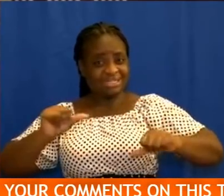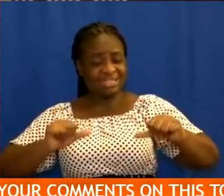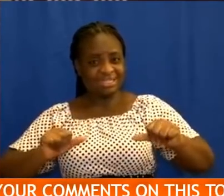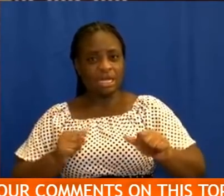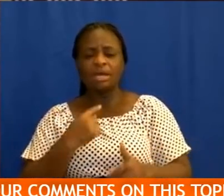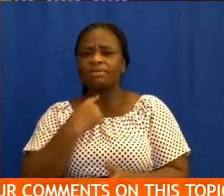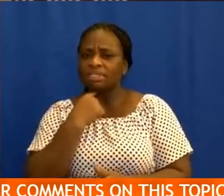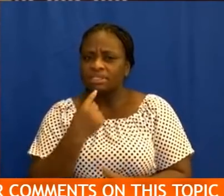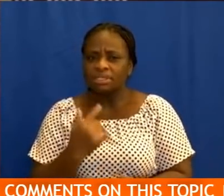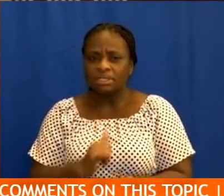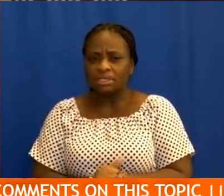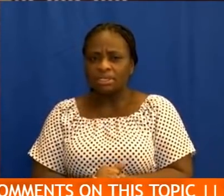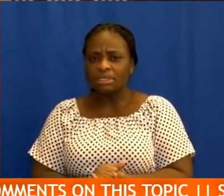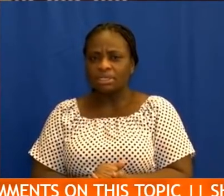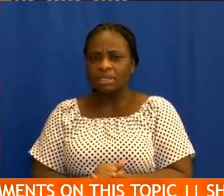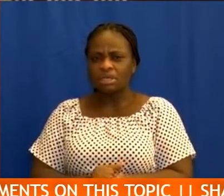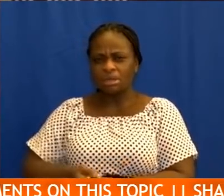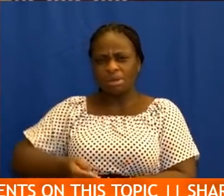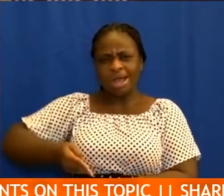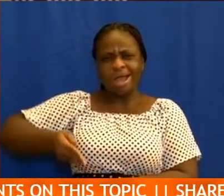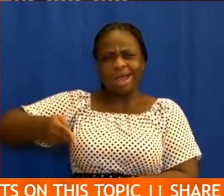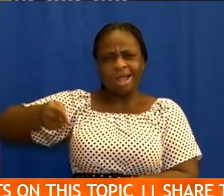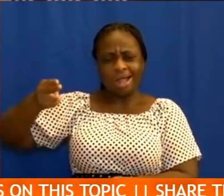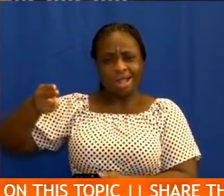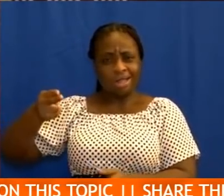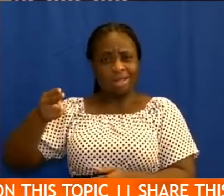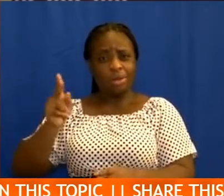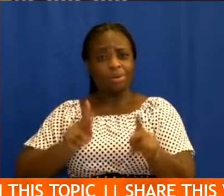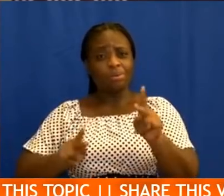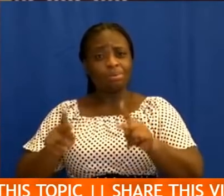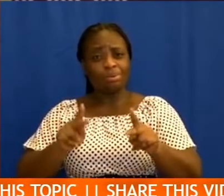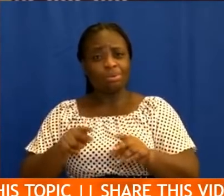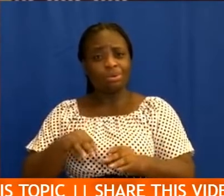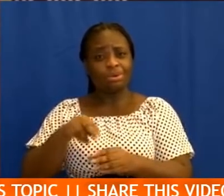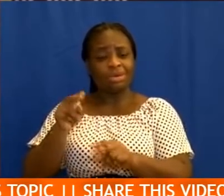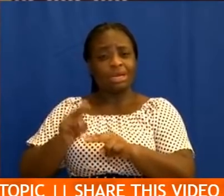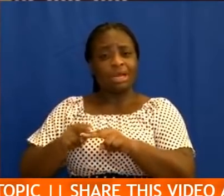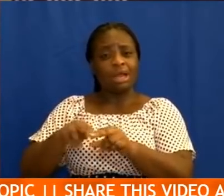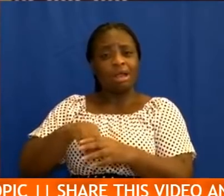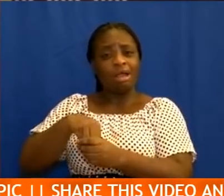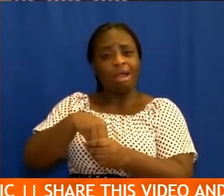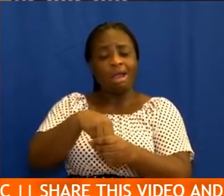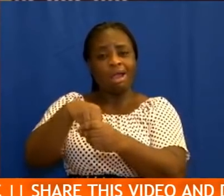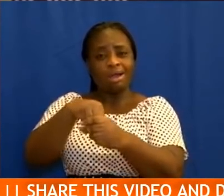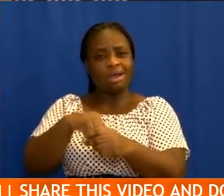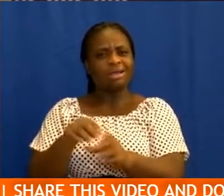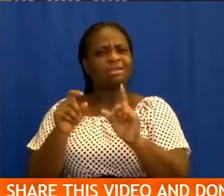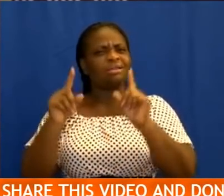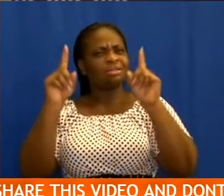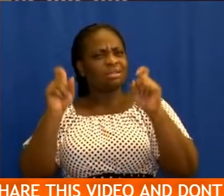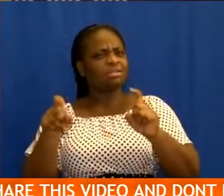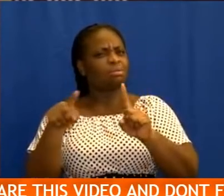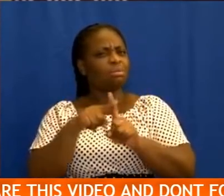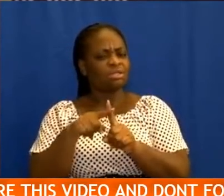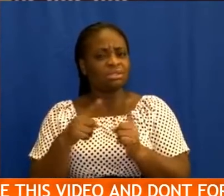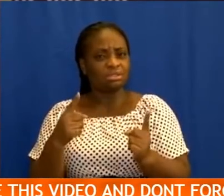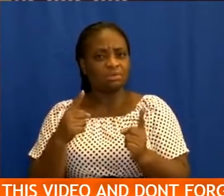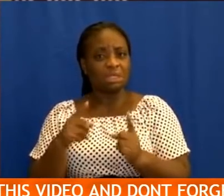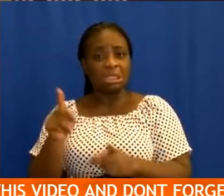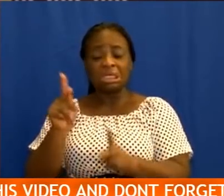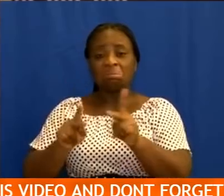here, the government is still ramping up its tests, which means they better test amount for opinion and there. And also, the senior high schools, you know,